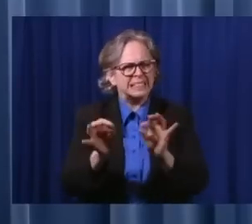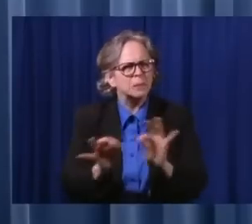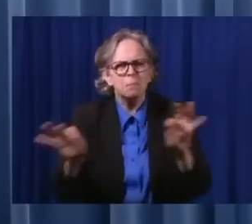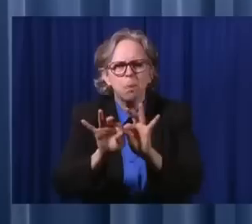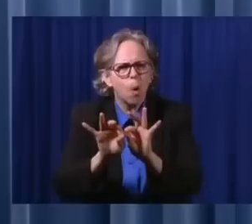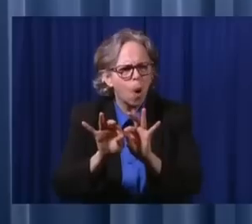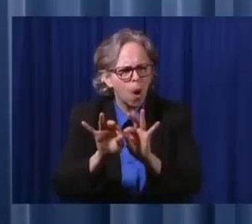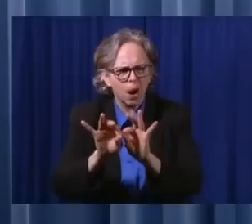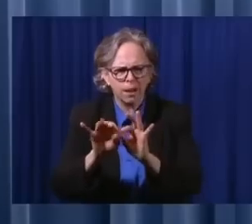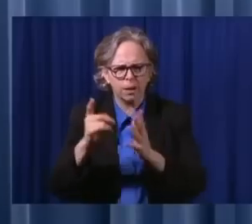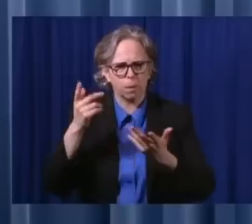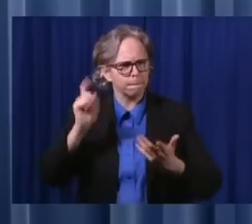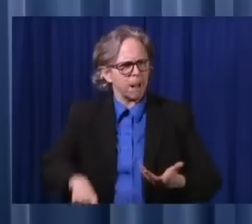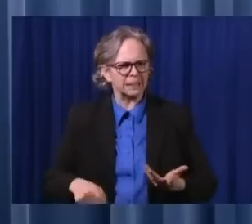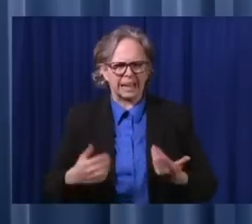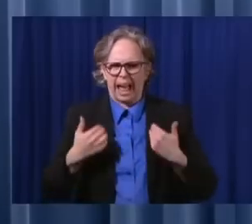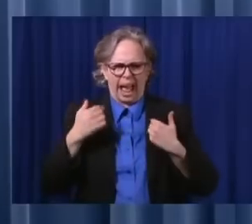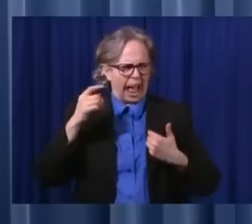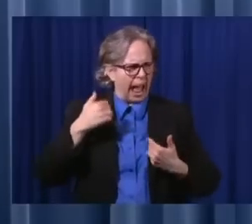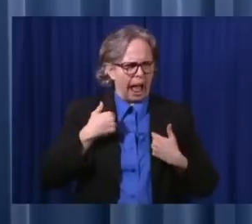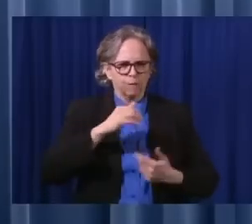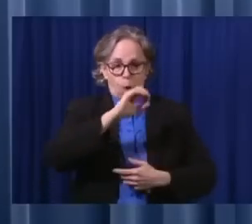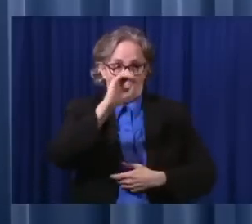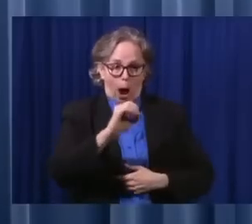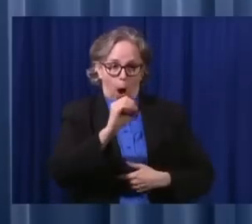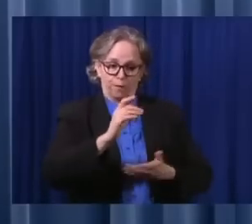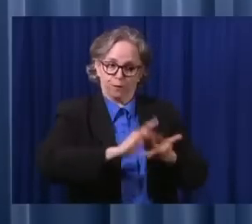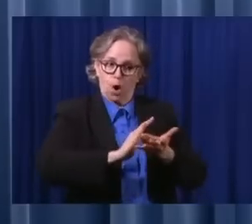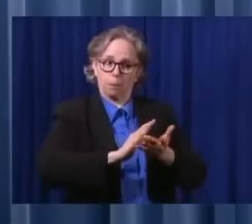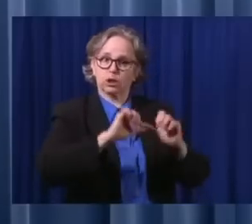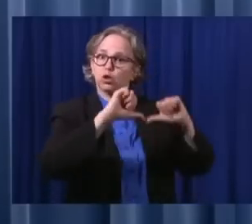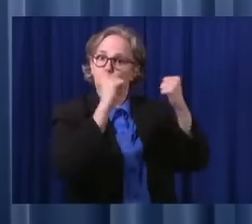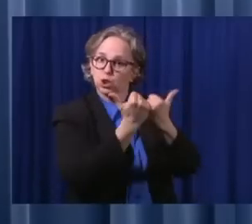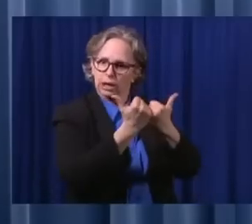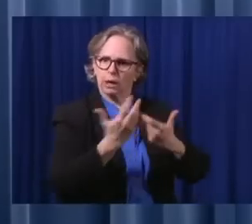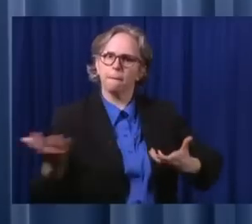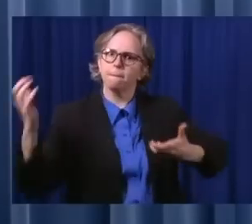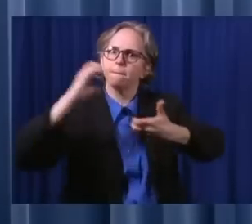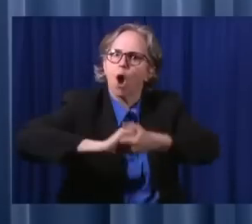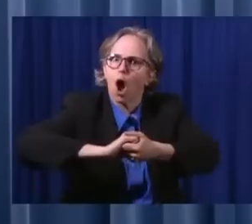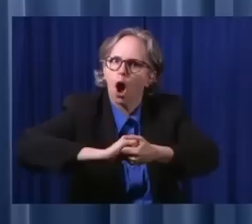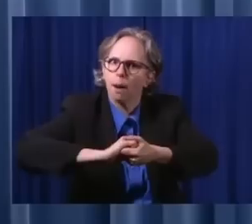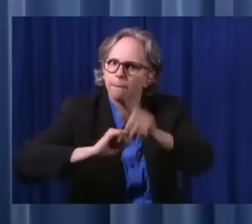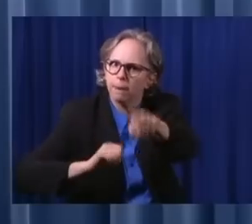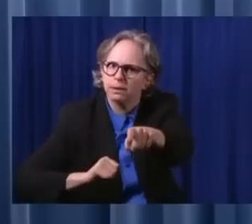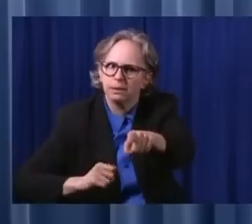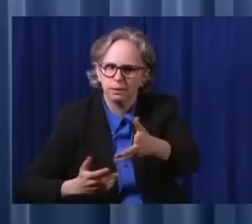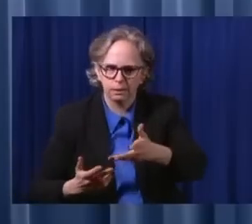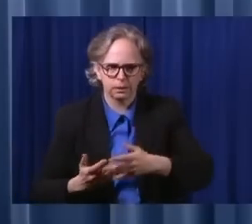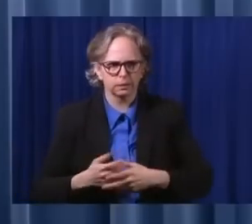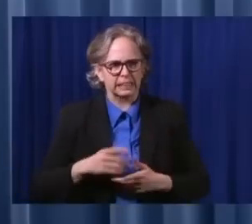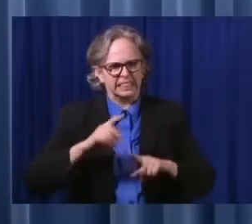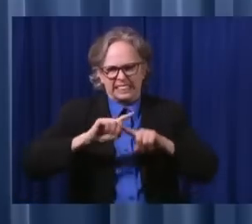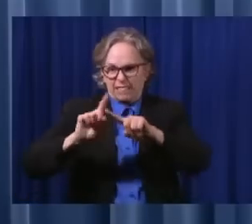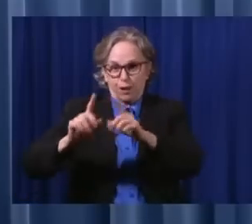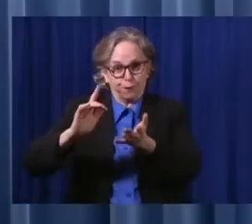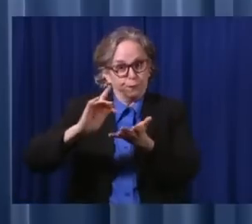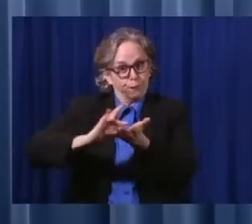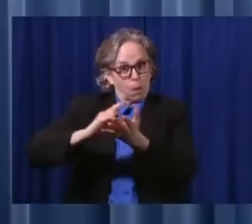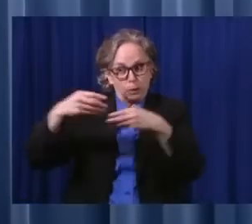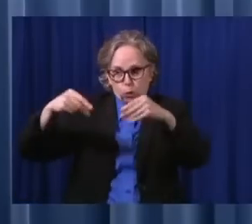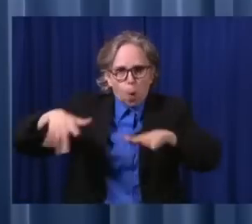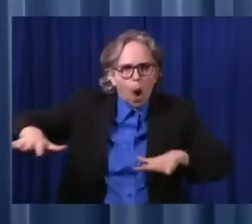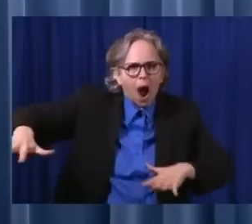I talked to them, frankly, just this morning, and our pharmacies to make sure that these tests are